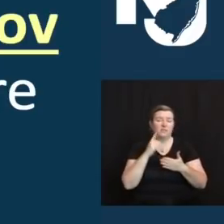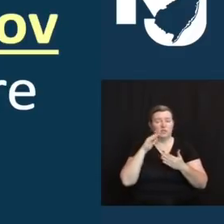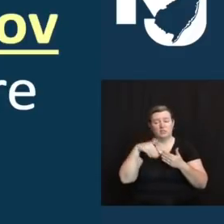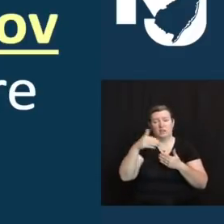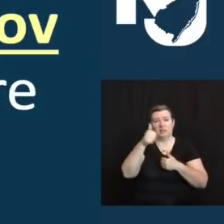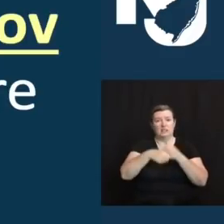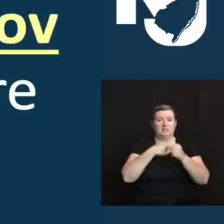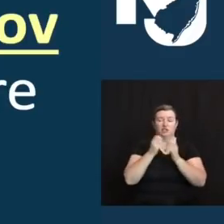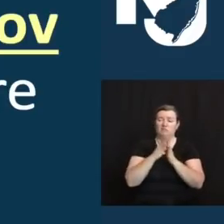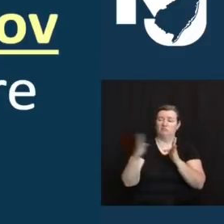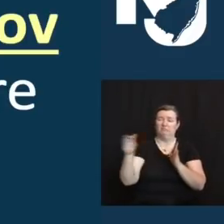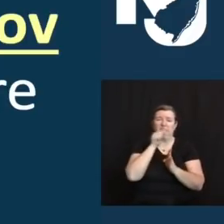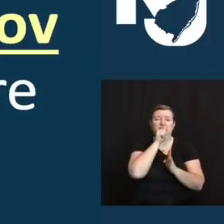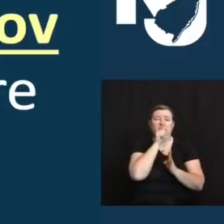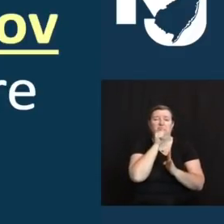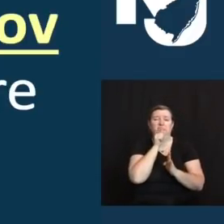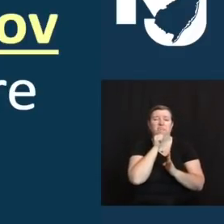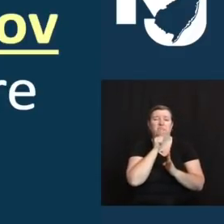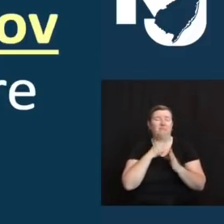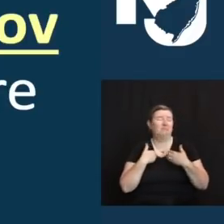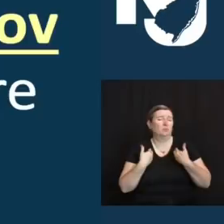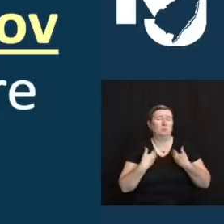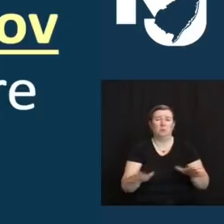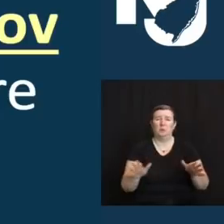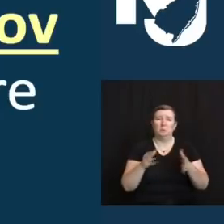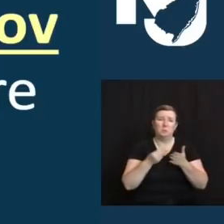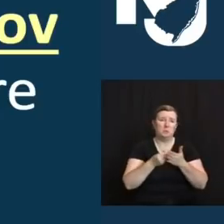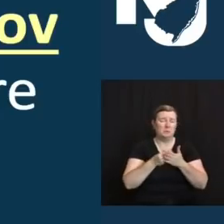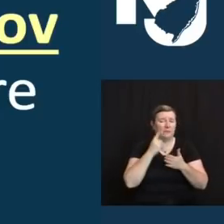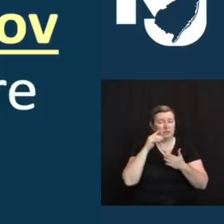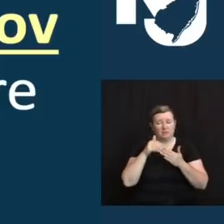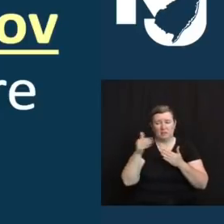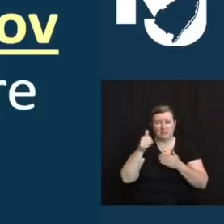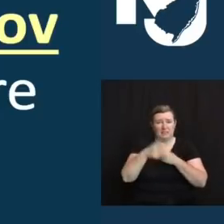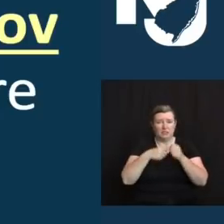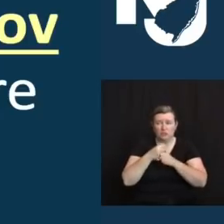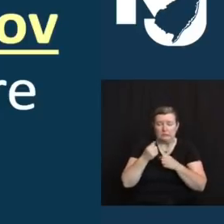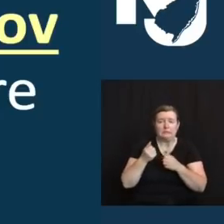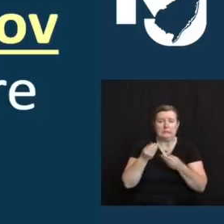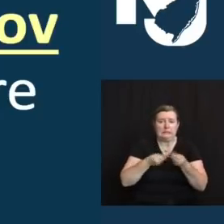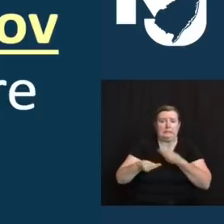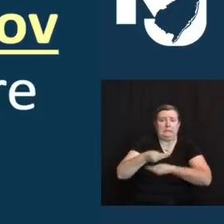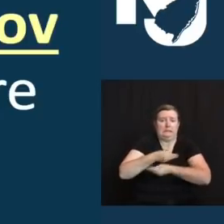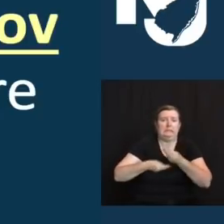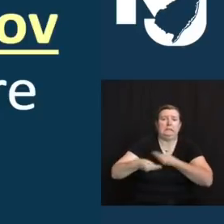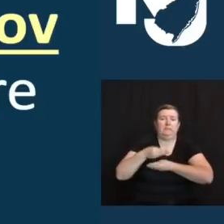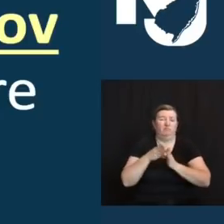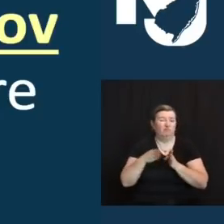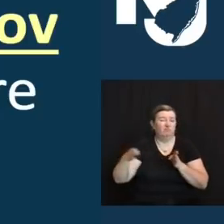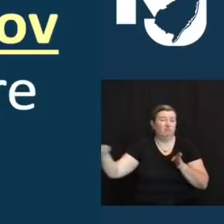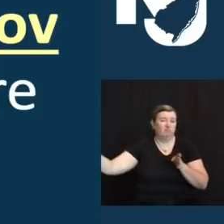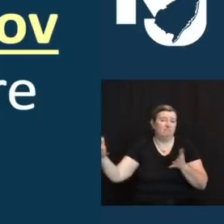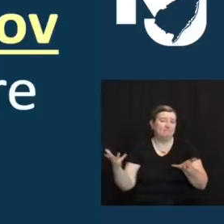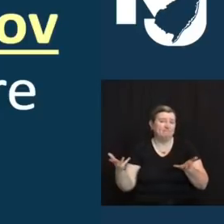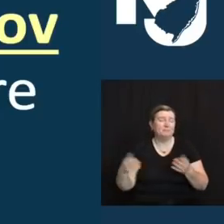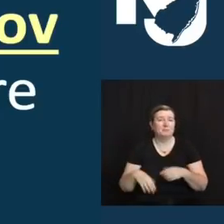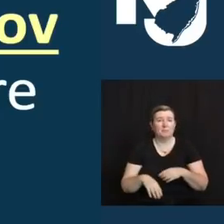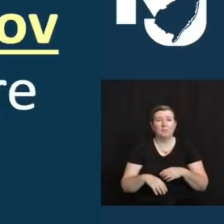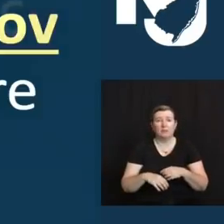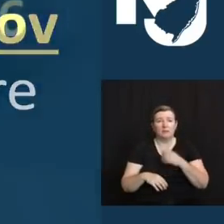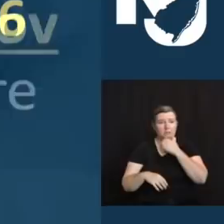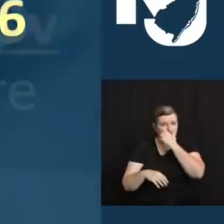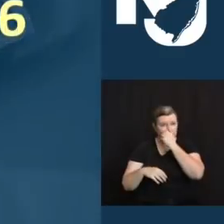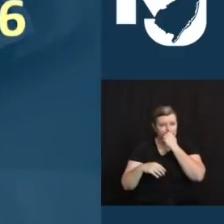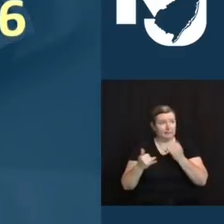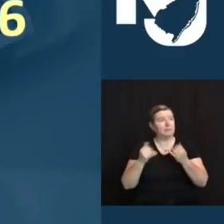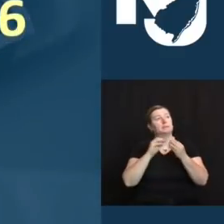don't miss out on the ability to craft a better future for our state. With that, let's go to the overnight numbers. Yesterday,